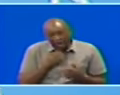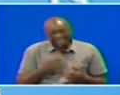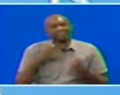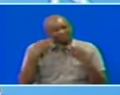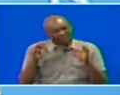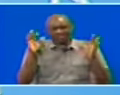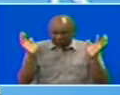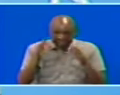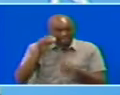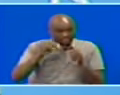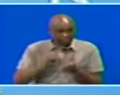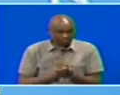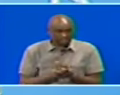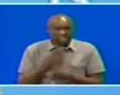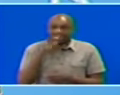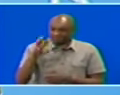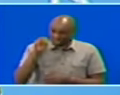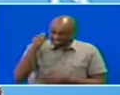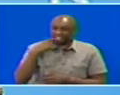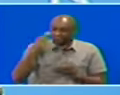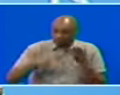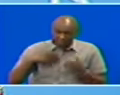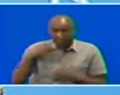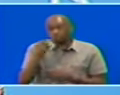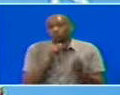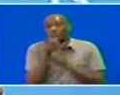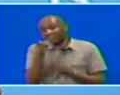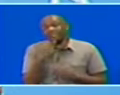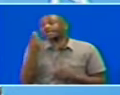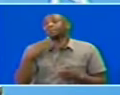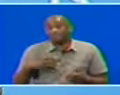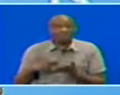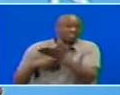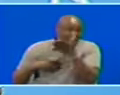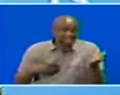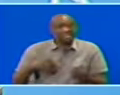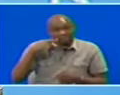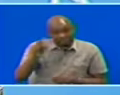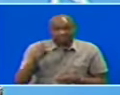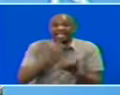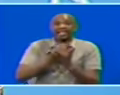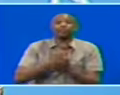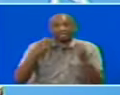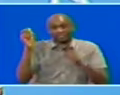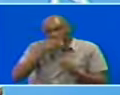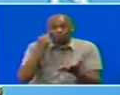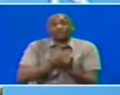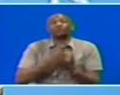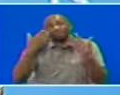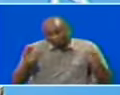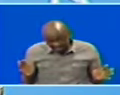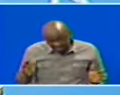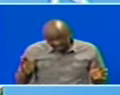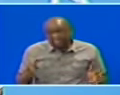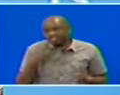region. Maina sent a warning to aspirants who have been going round, telling voters that they had been endorsed by President Uhuru Kenyatta,